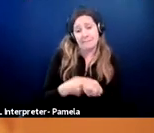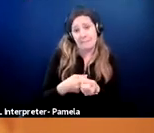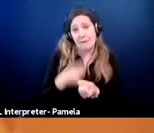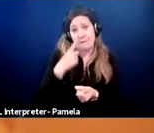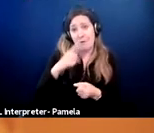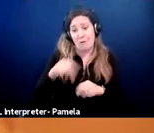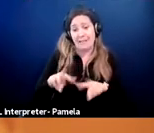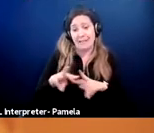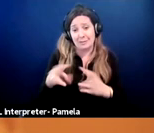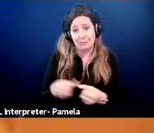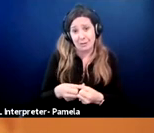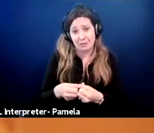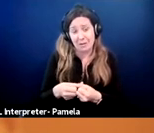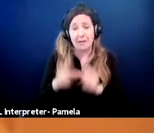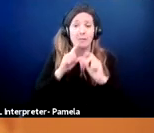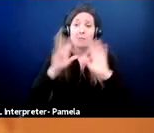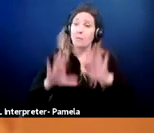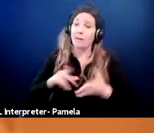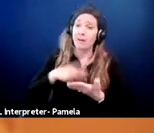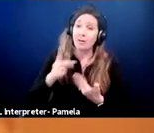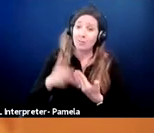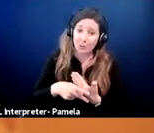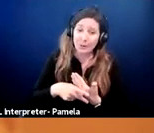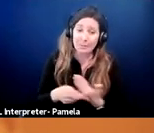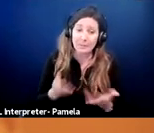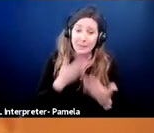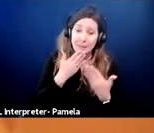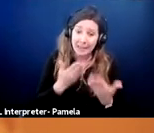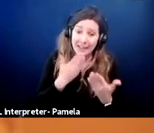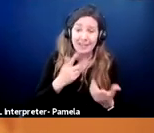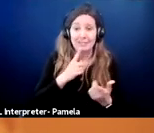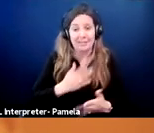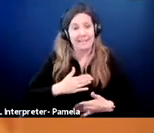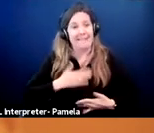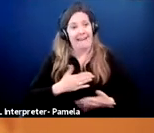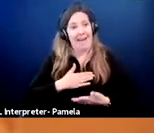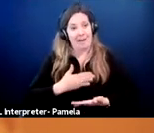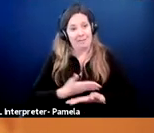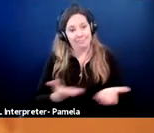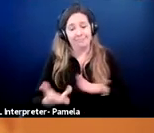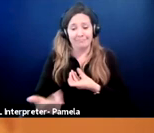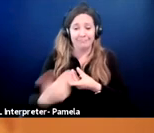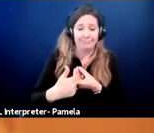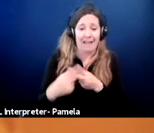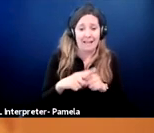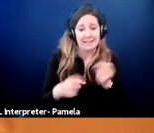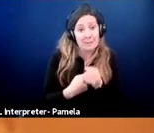these workshops and wonderful programming that we do. So very, very happy to have you on board as a sponsor.